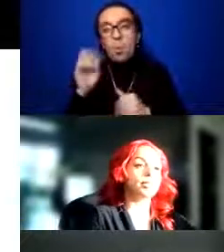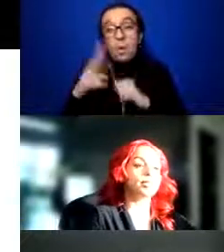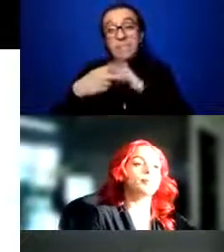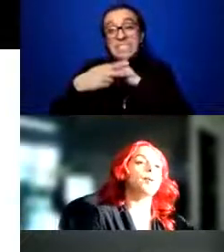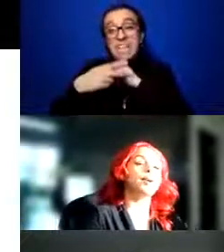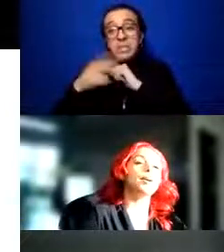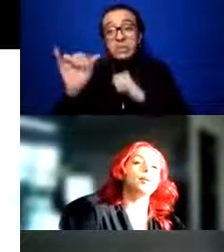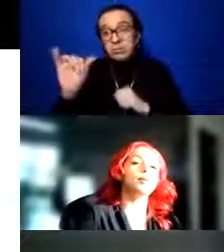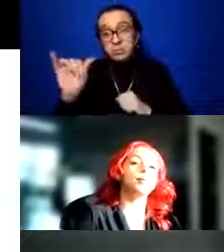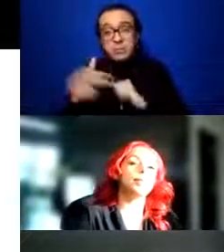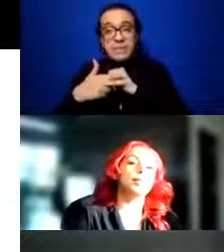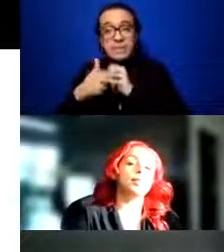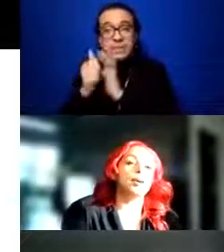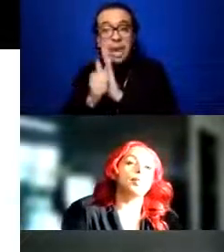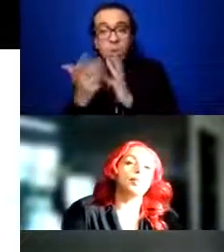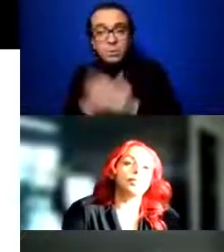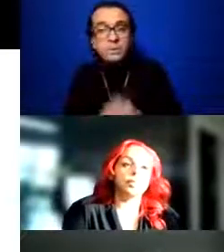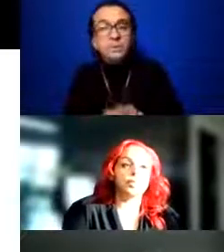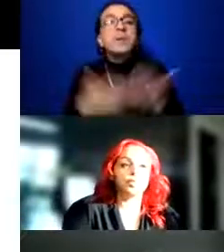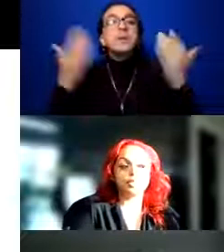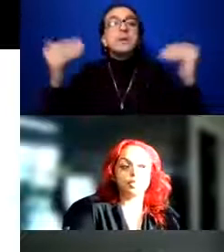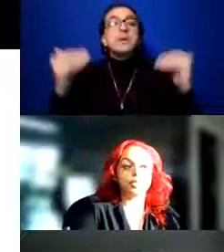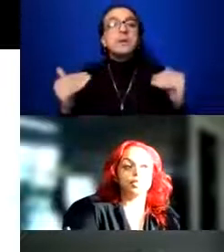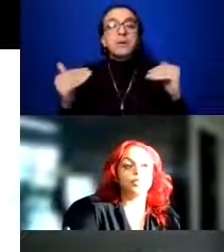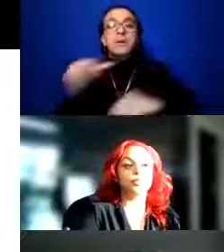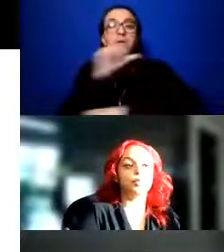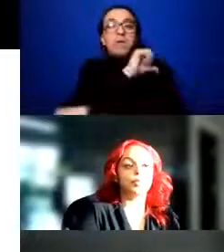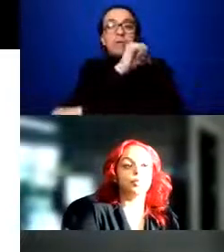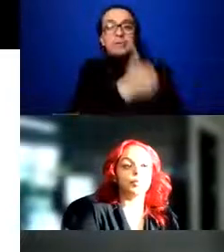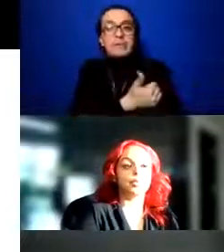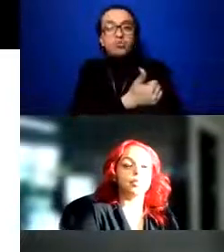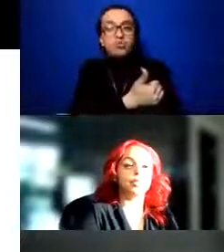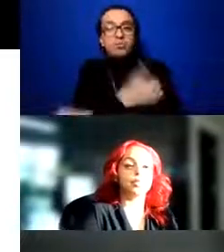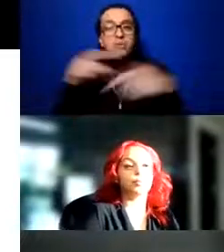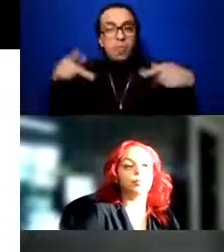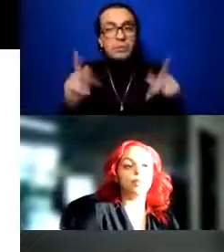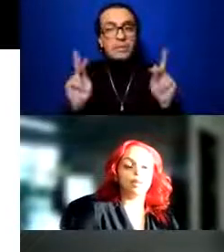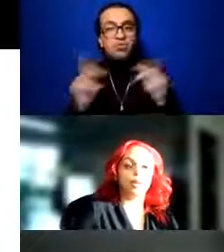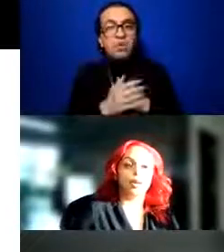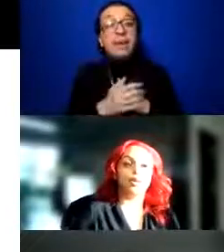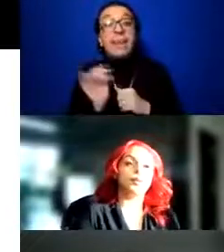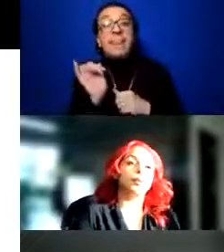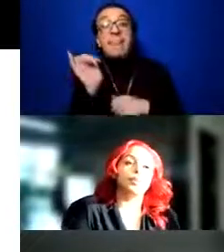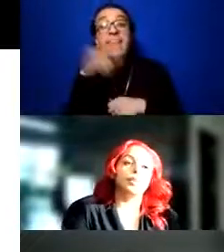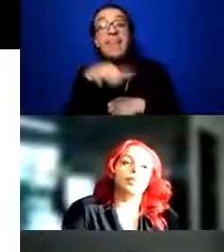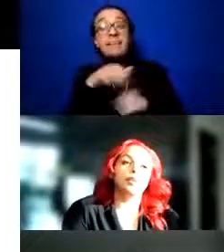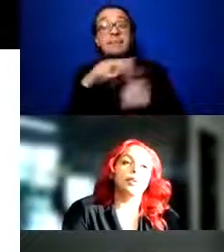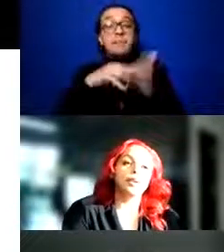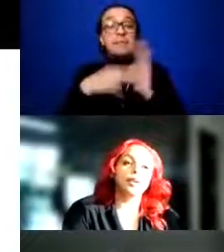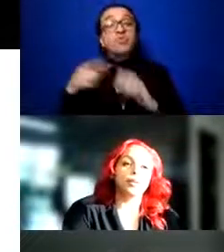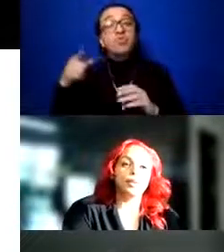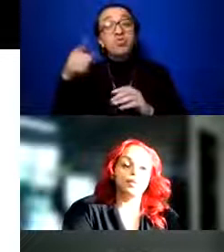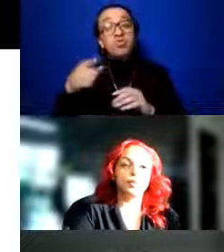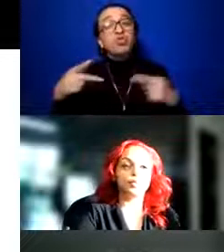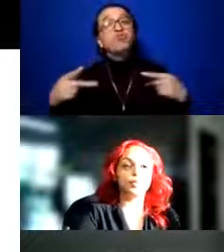The next part would be the authorization section. So this is basically you authorizing